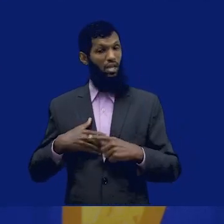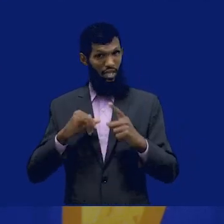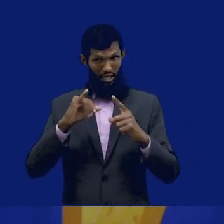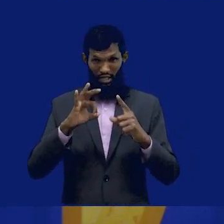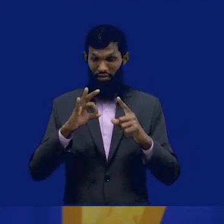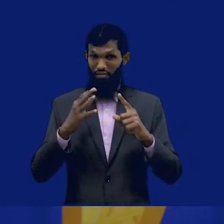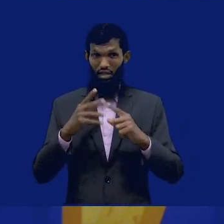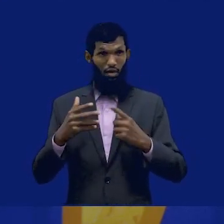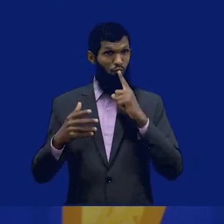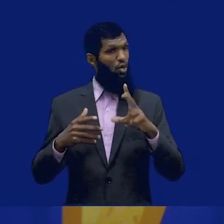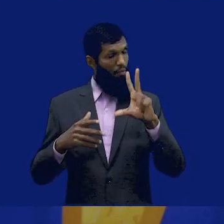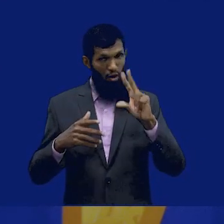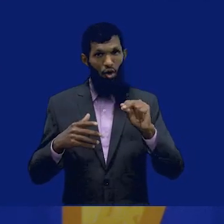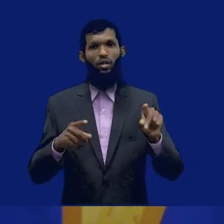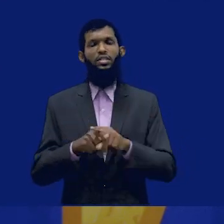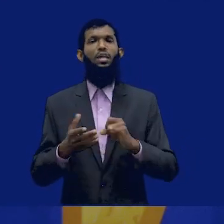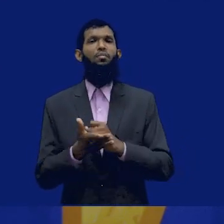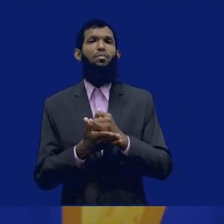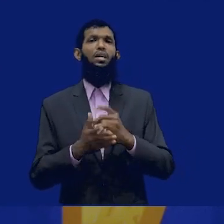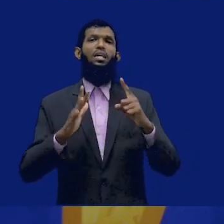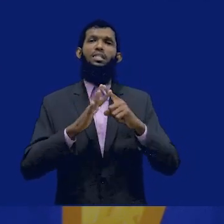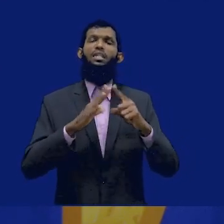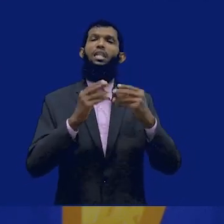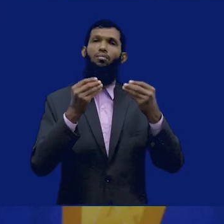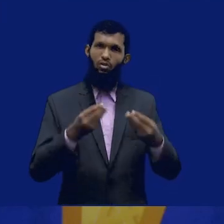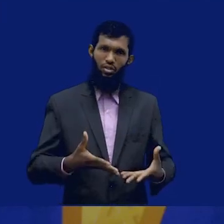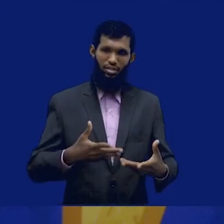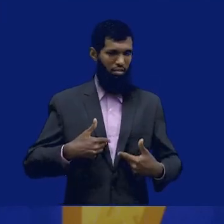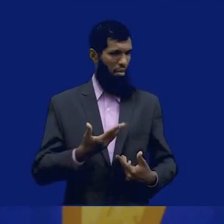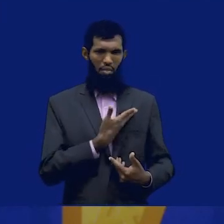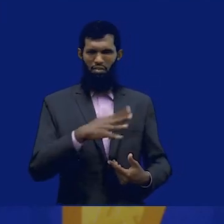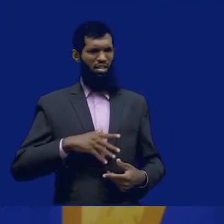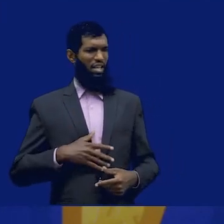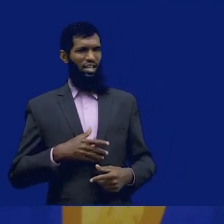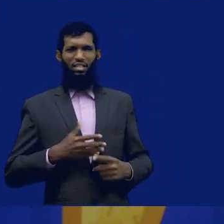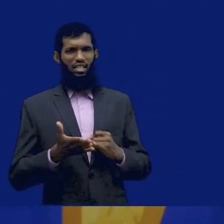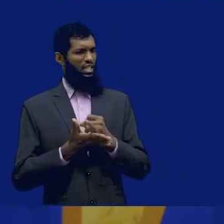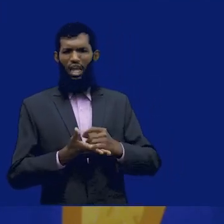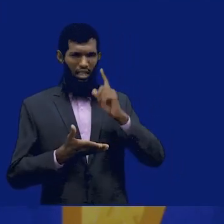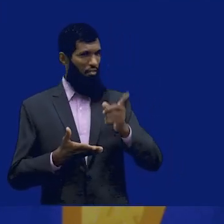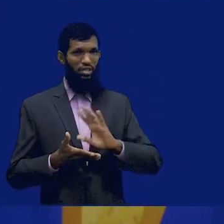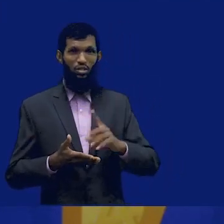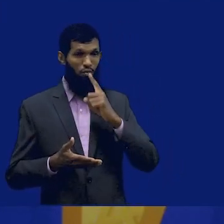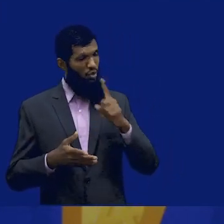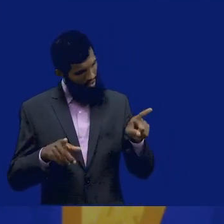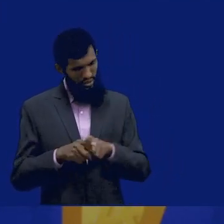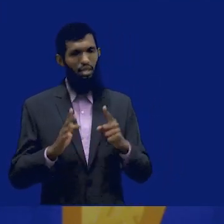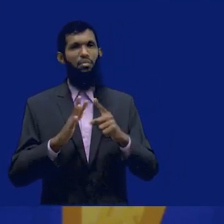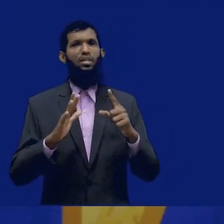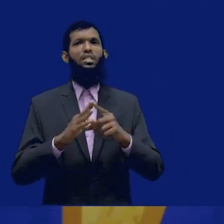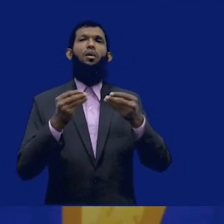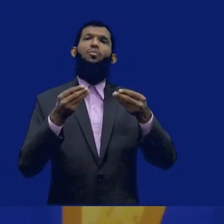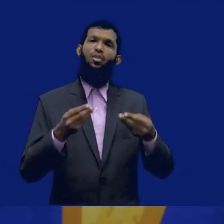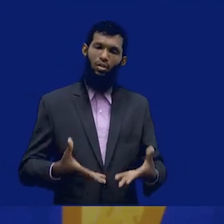incumbent upon Muslims, it is obligatory upon Muslims that they have to give zakat, then if he refuses that hukum, he